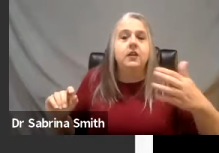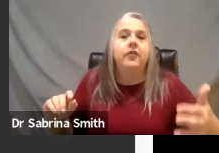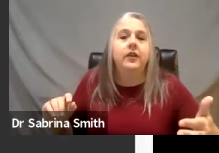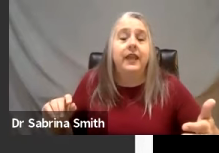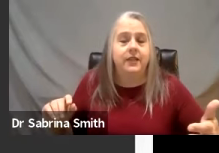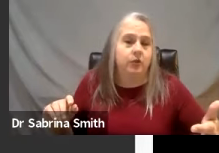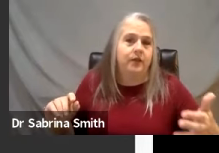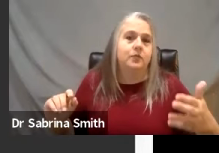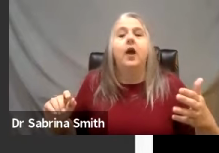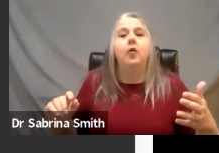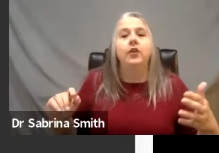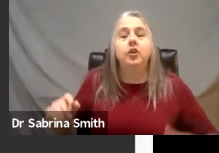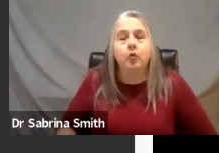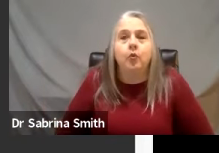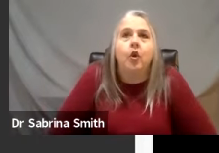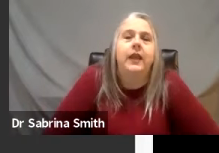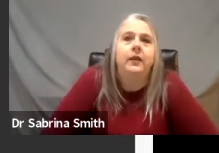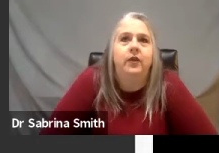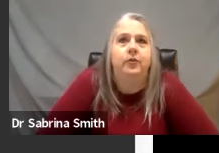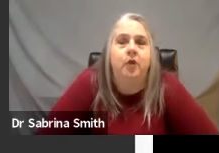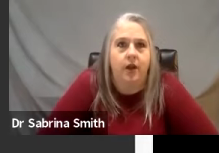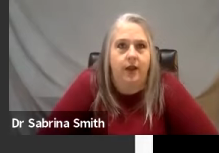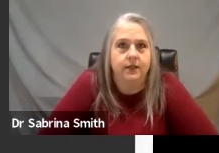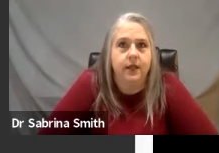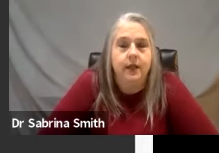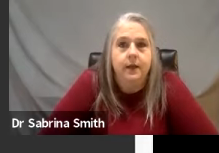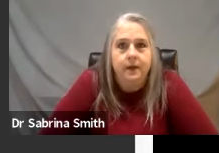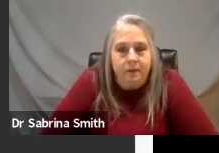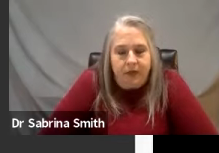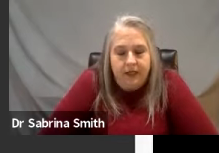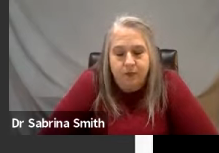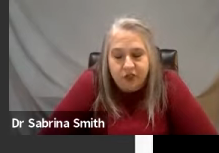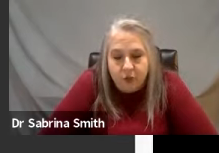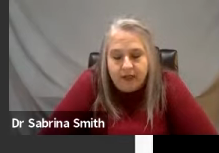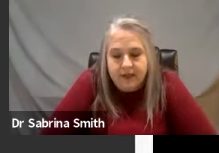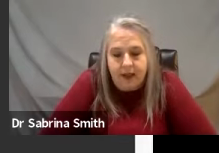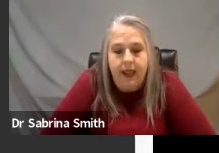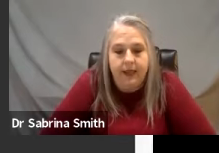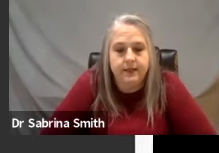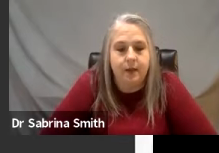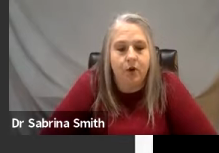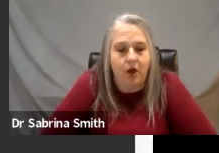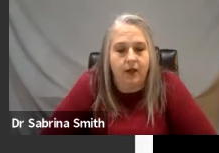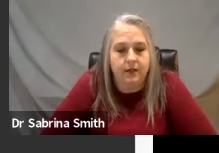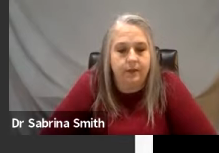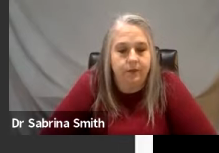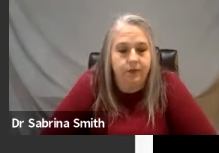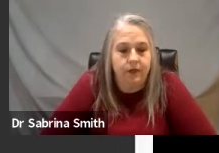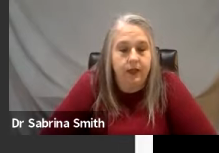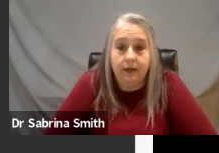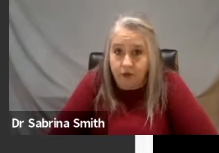That's another key to it as well. When you're working with the product, especially when it's a hands-up